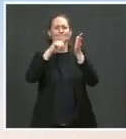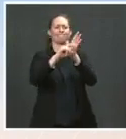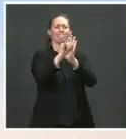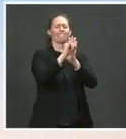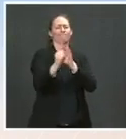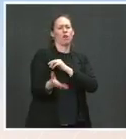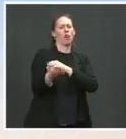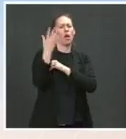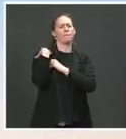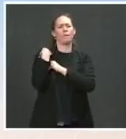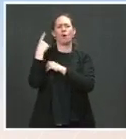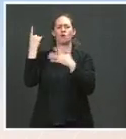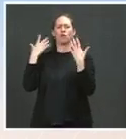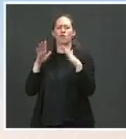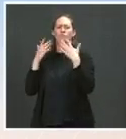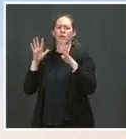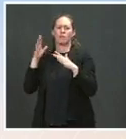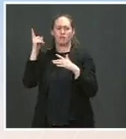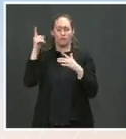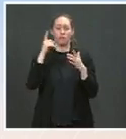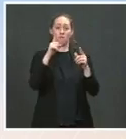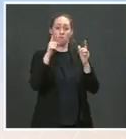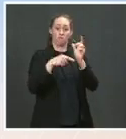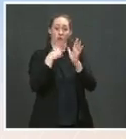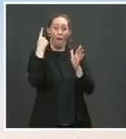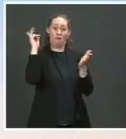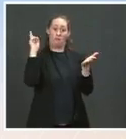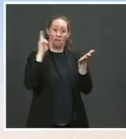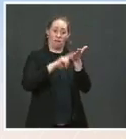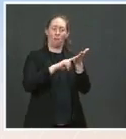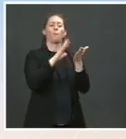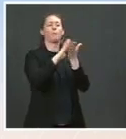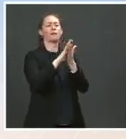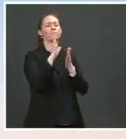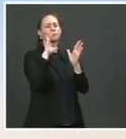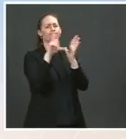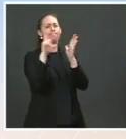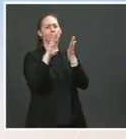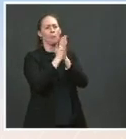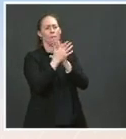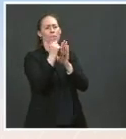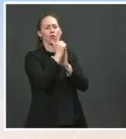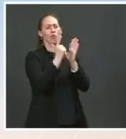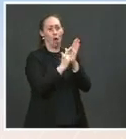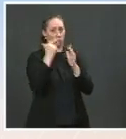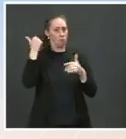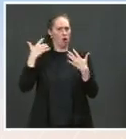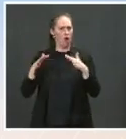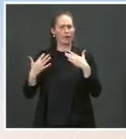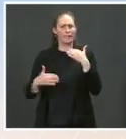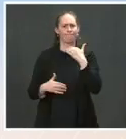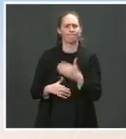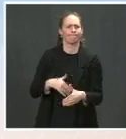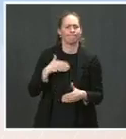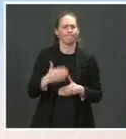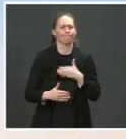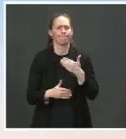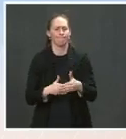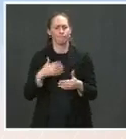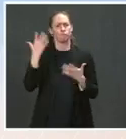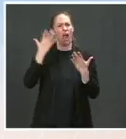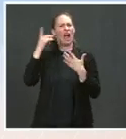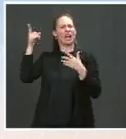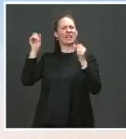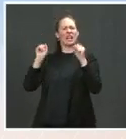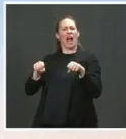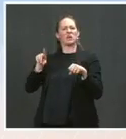be able to sign a law. I can tell you that there are a number of steps that he has taken that he can take as president and his Department of Justice